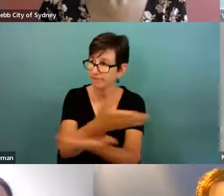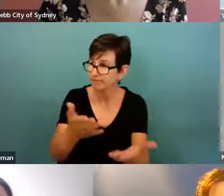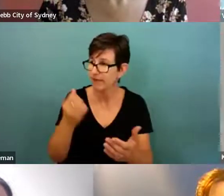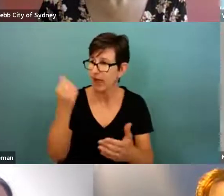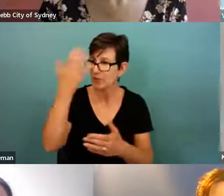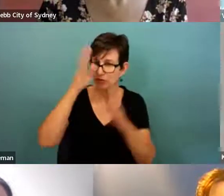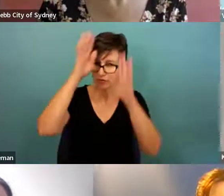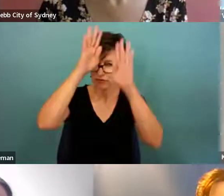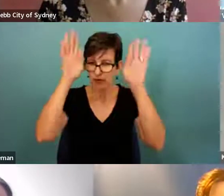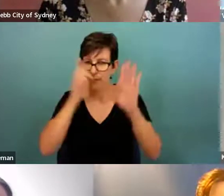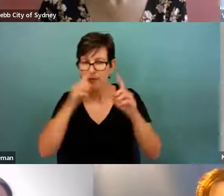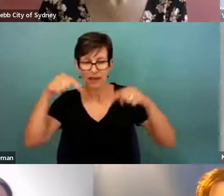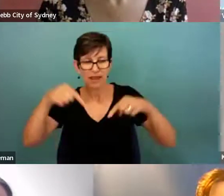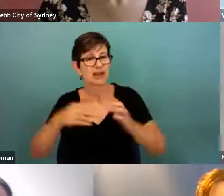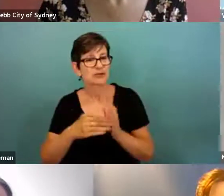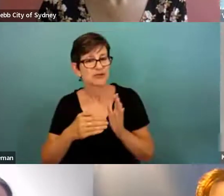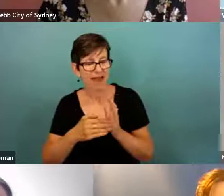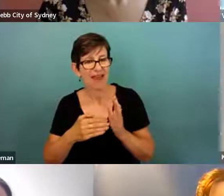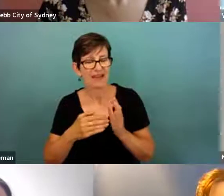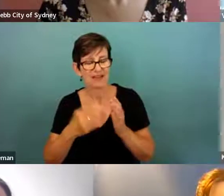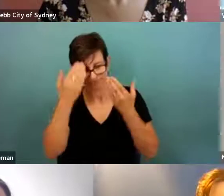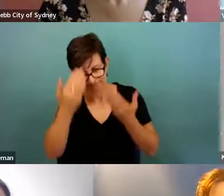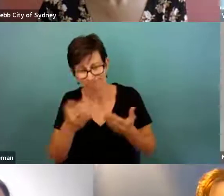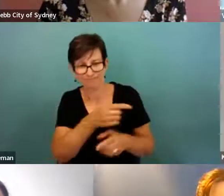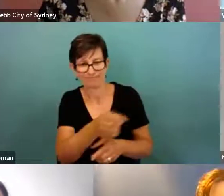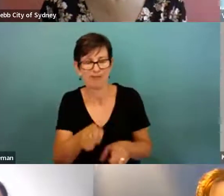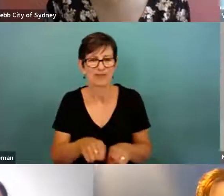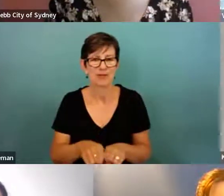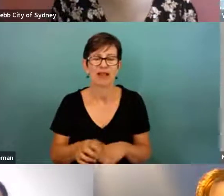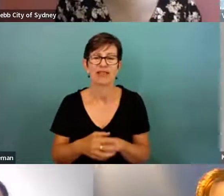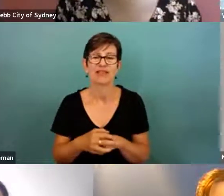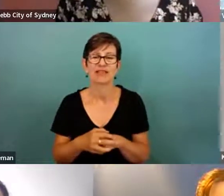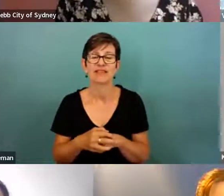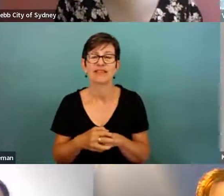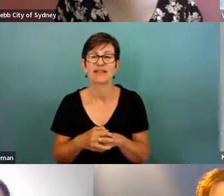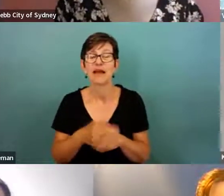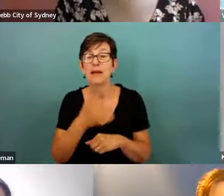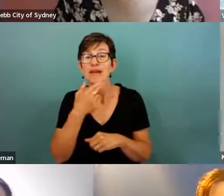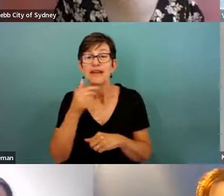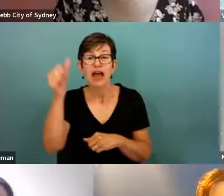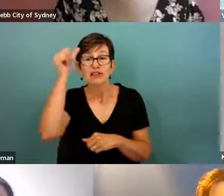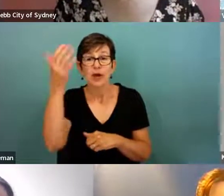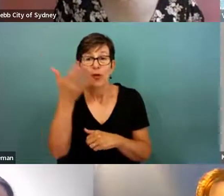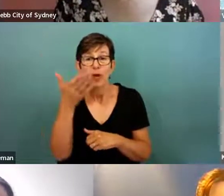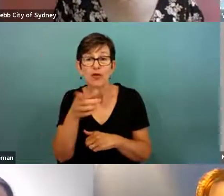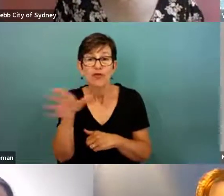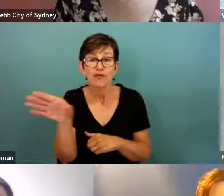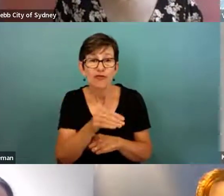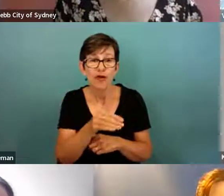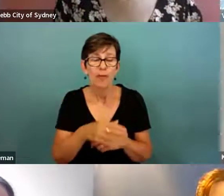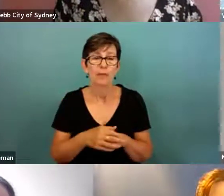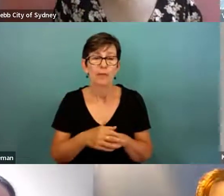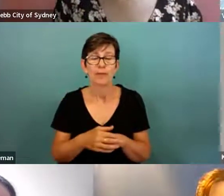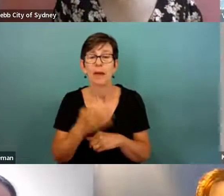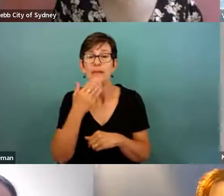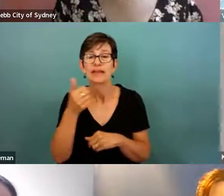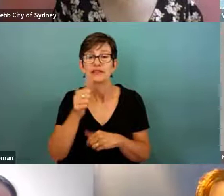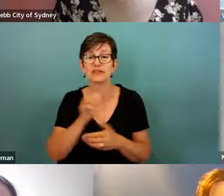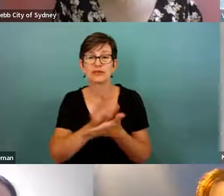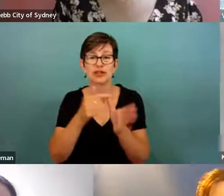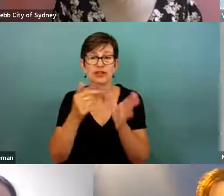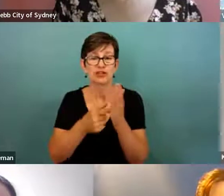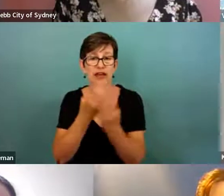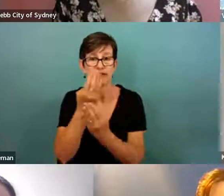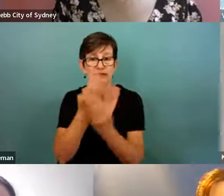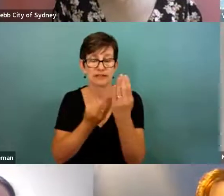Strait Islander people present at today's session. It'd be really nice to know where you're all joining from, so do use the chat to let us know